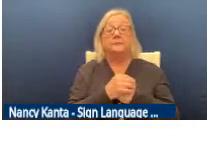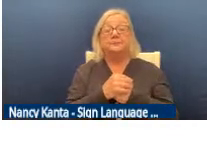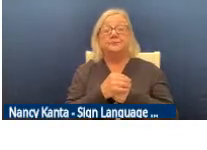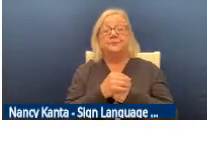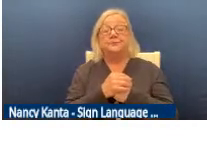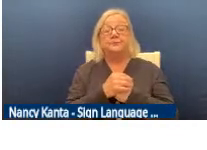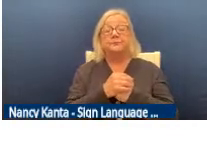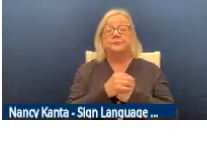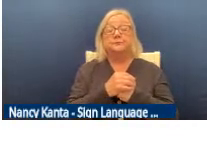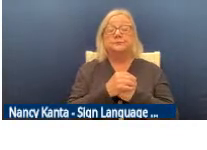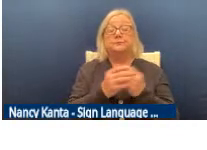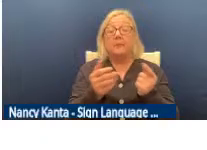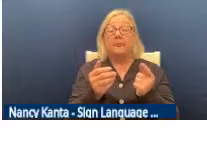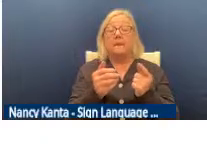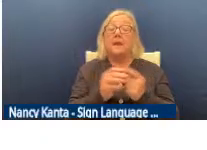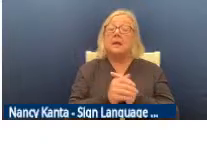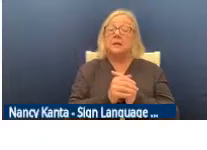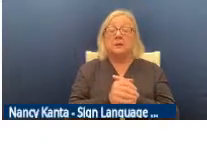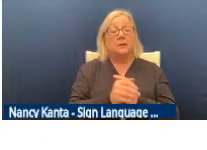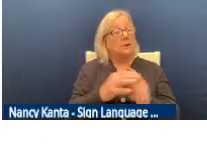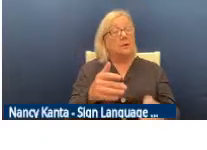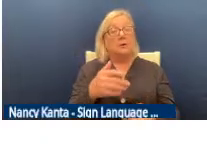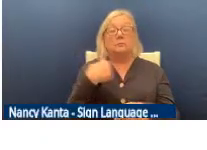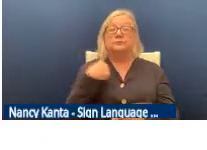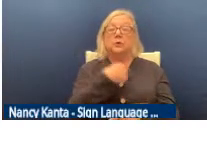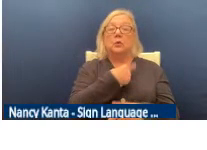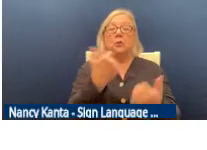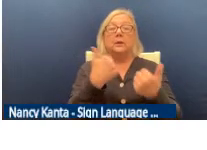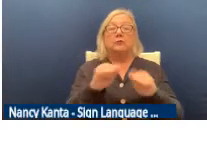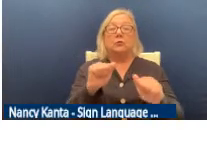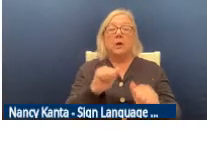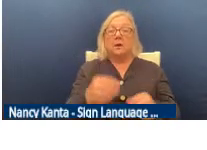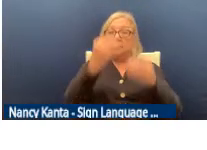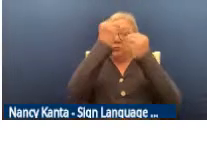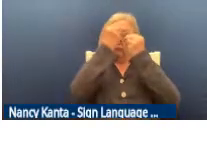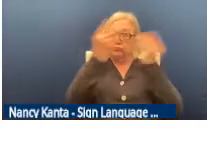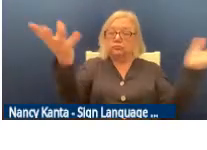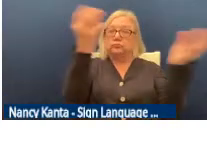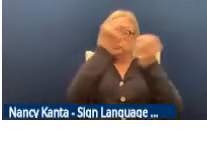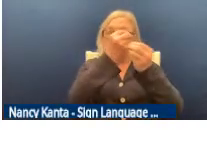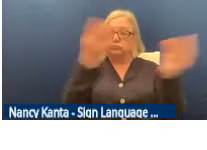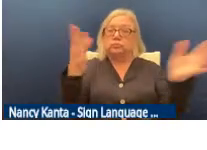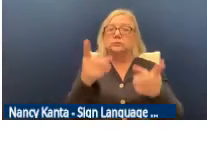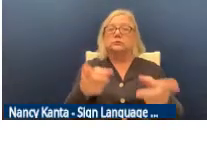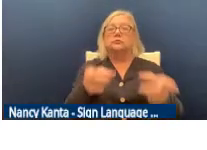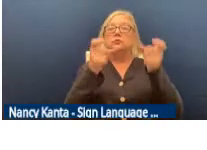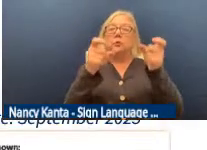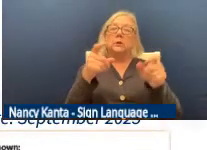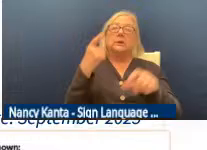us to get the information out quickly to industry for their feedback. Next slide, please.